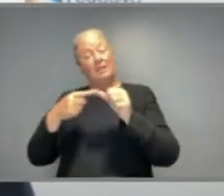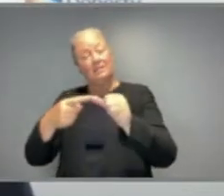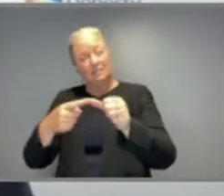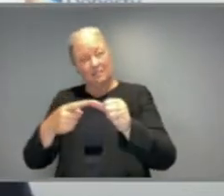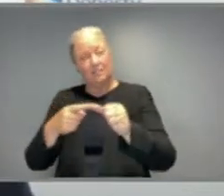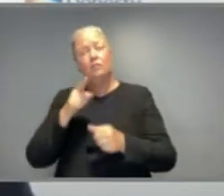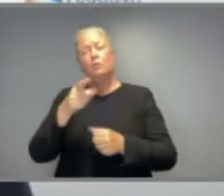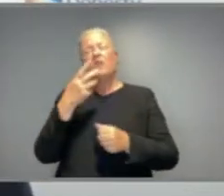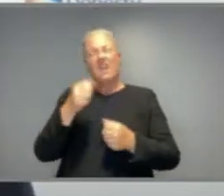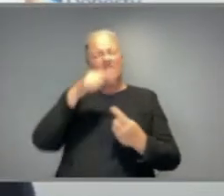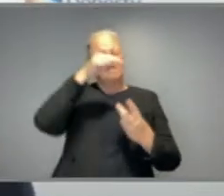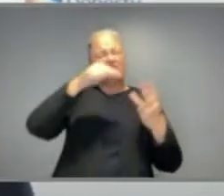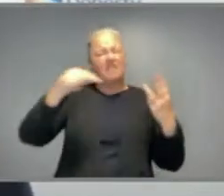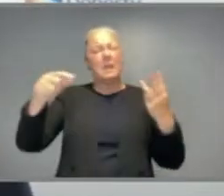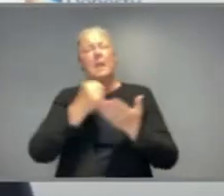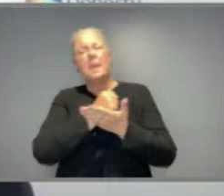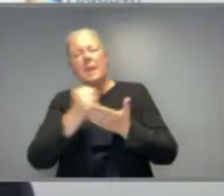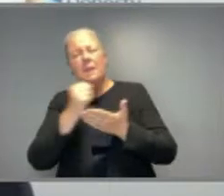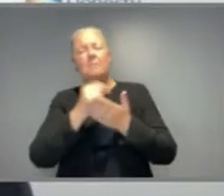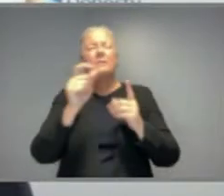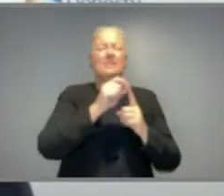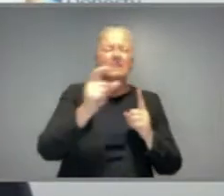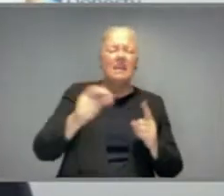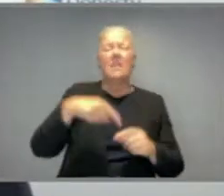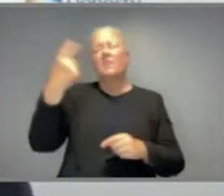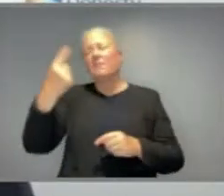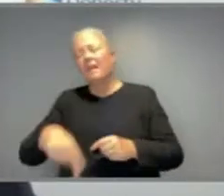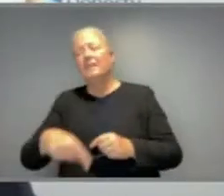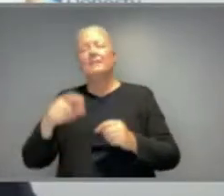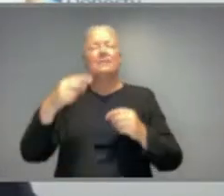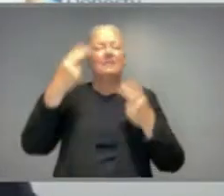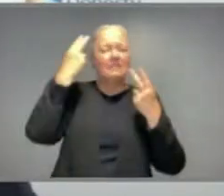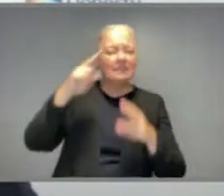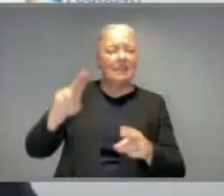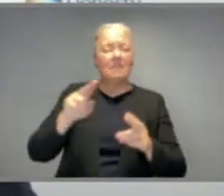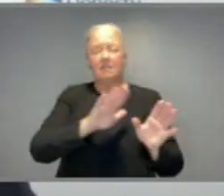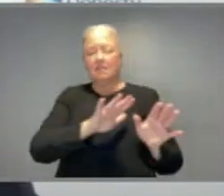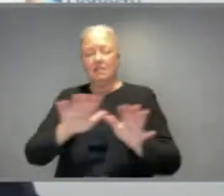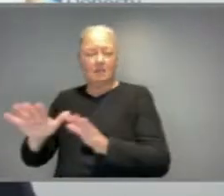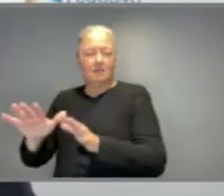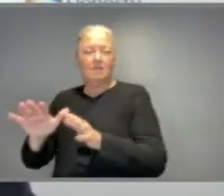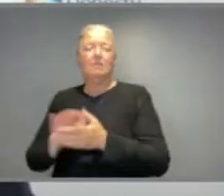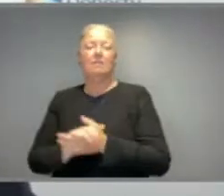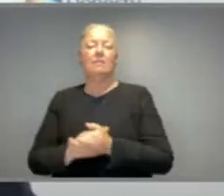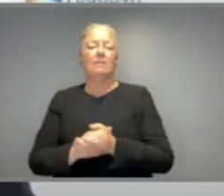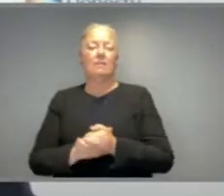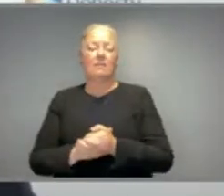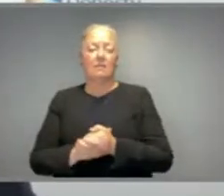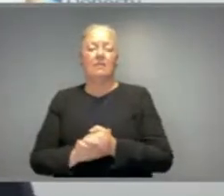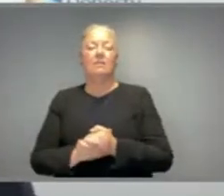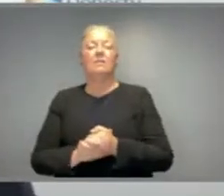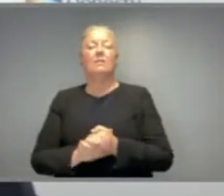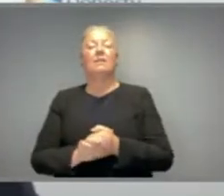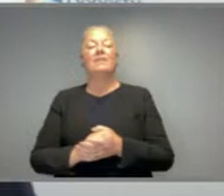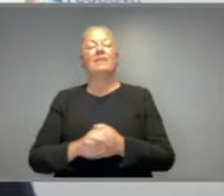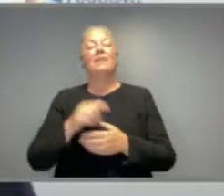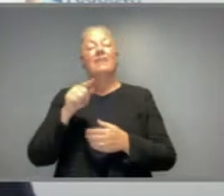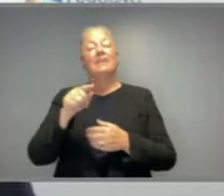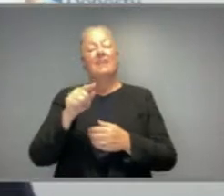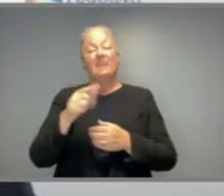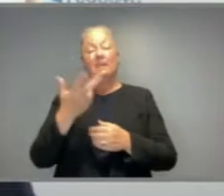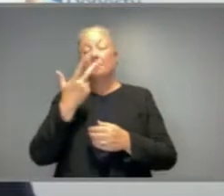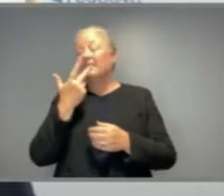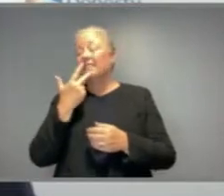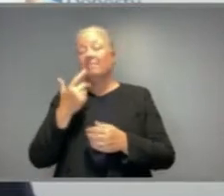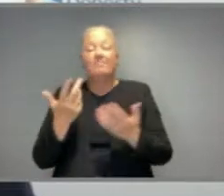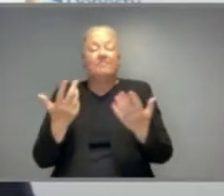figures about thousands of deaths and so on are configured on allowing cases to escalate, losing some measure of